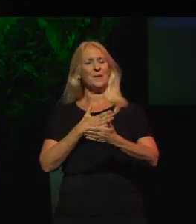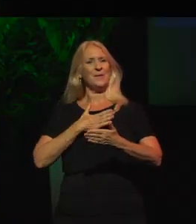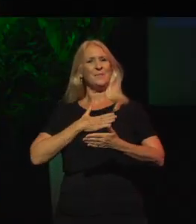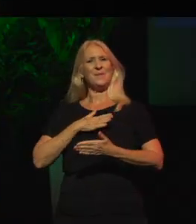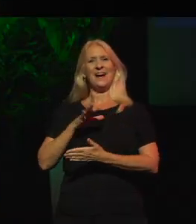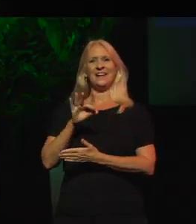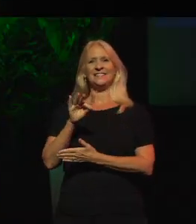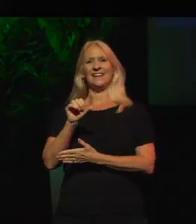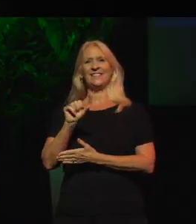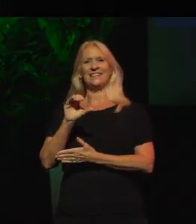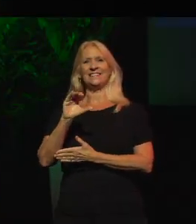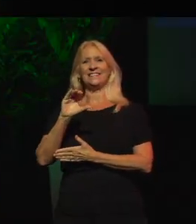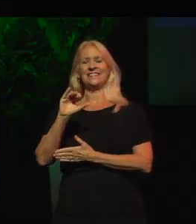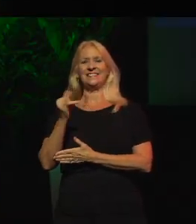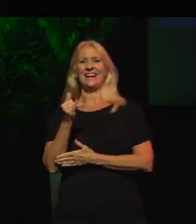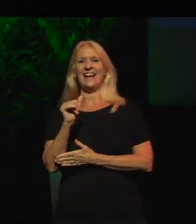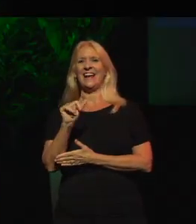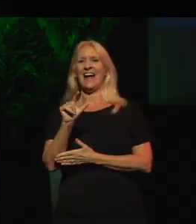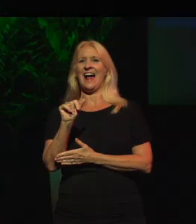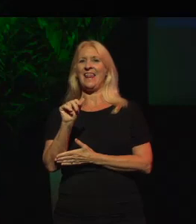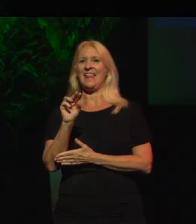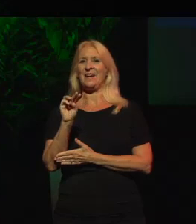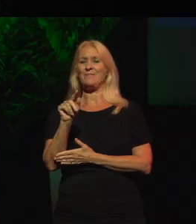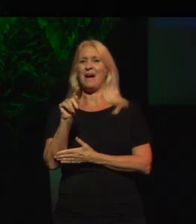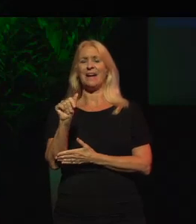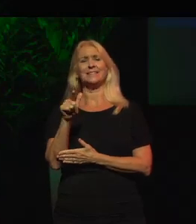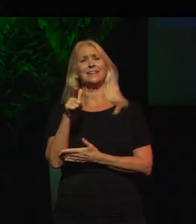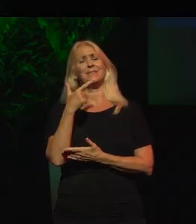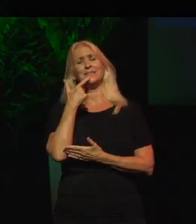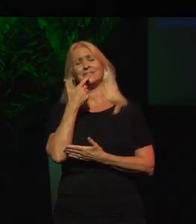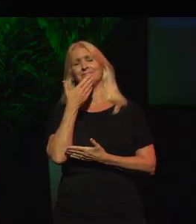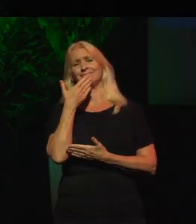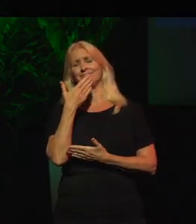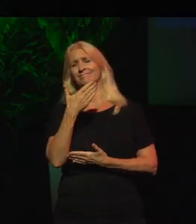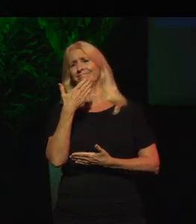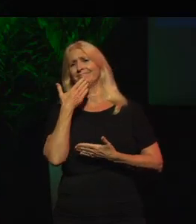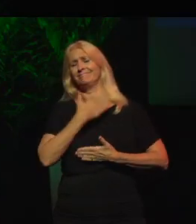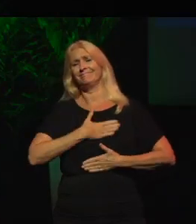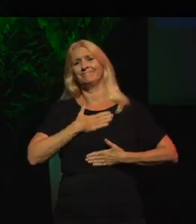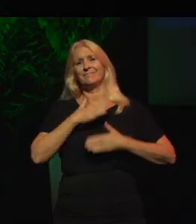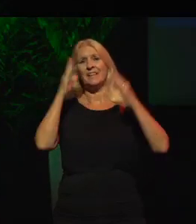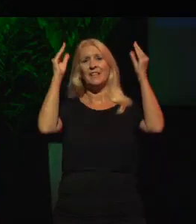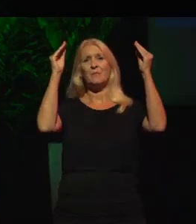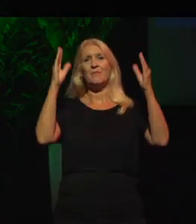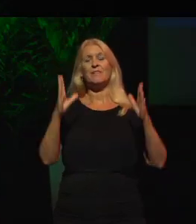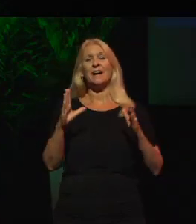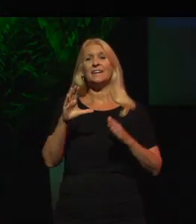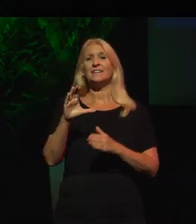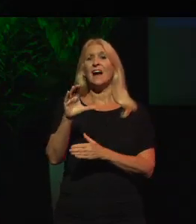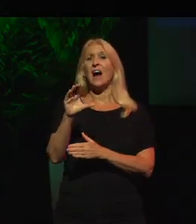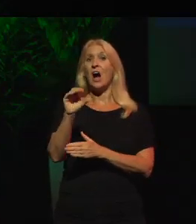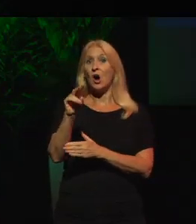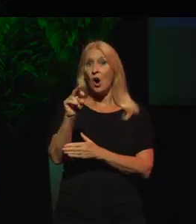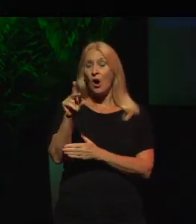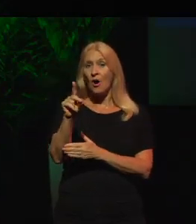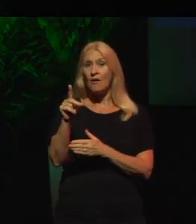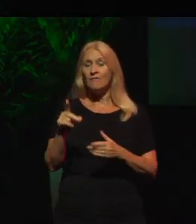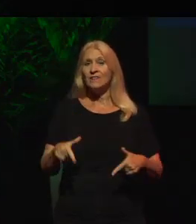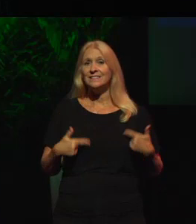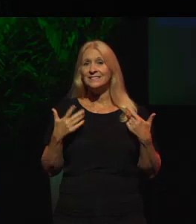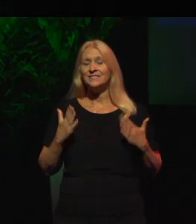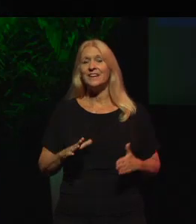FSCJ alma mater. So again, I want to express my deep appreciation to professor and COVID survivor, Tommy